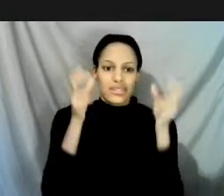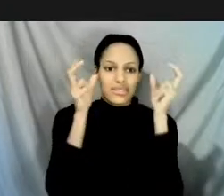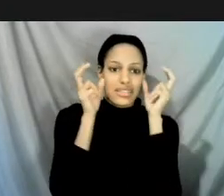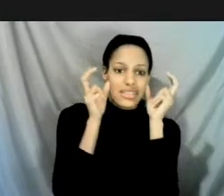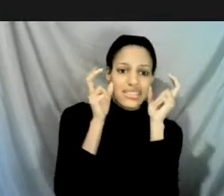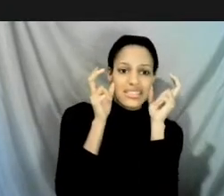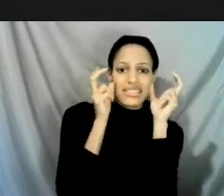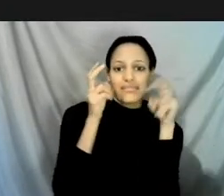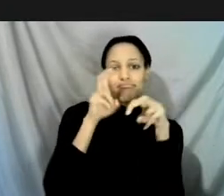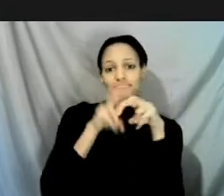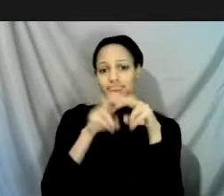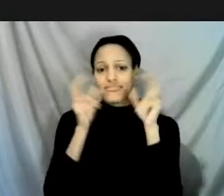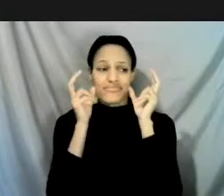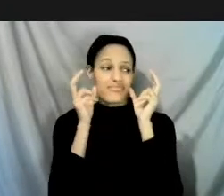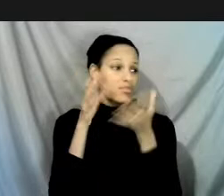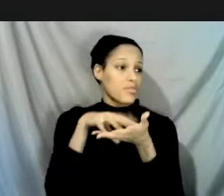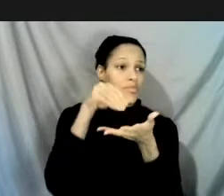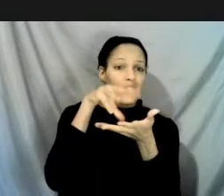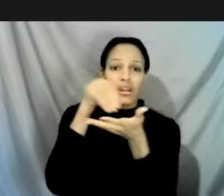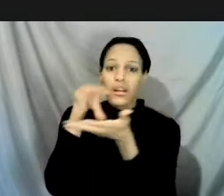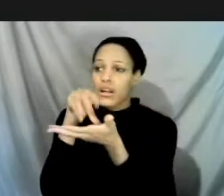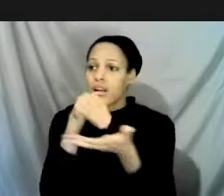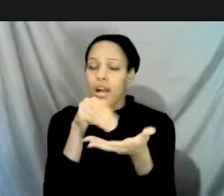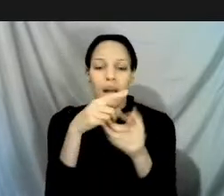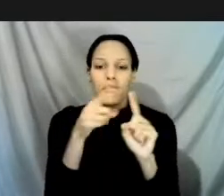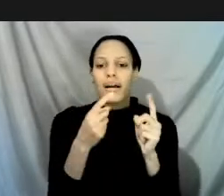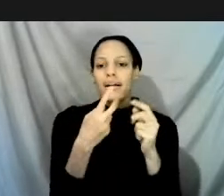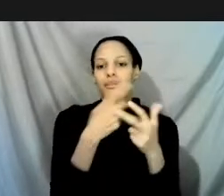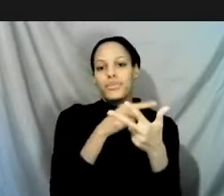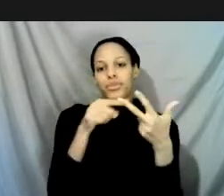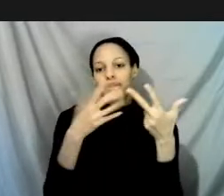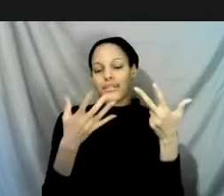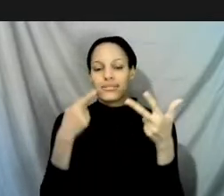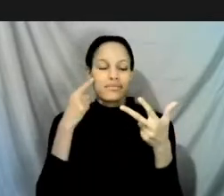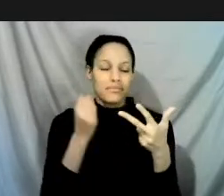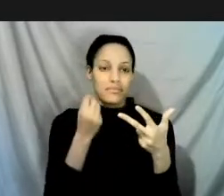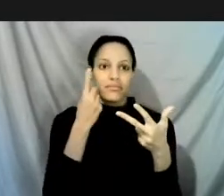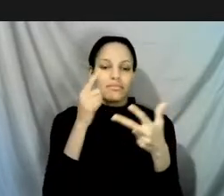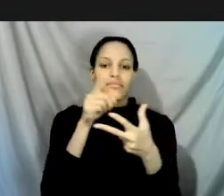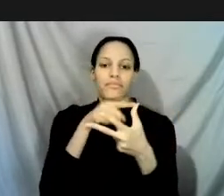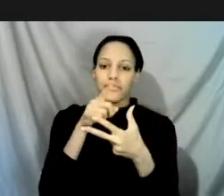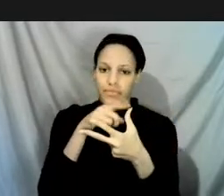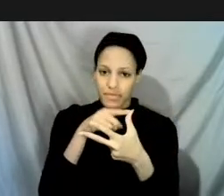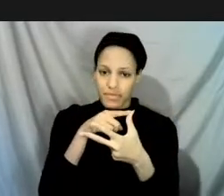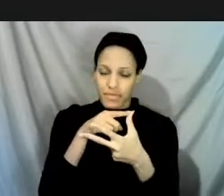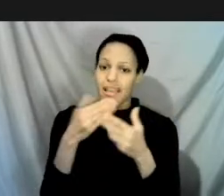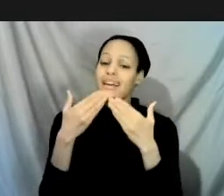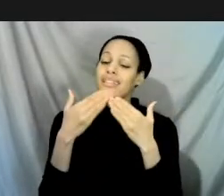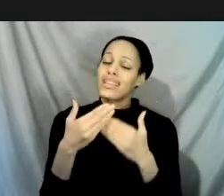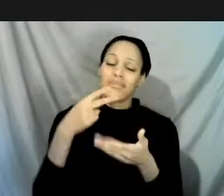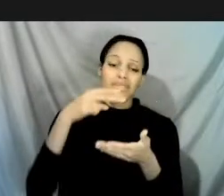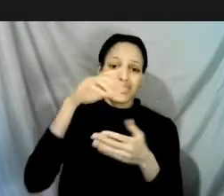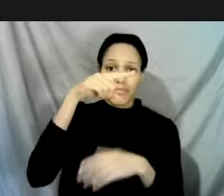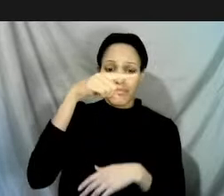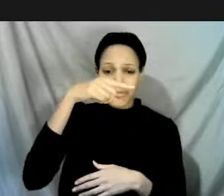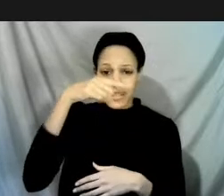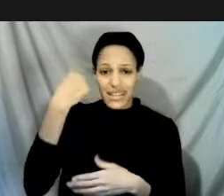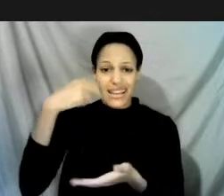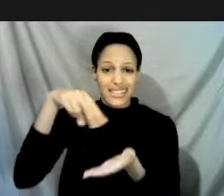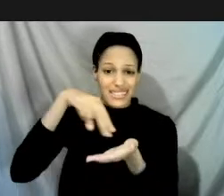few things came to mind, and just 3 things I wanted to say. The first thing is I want to say thank you to Black Dance